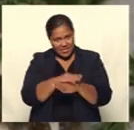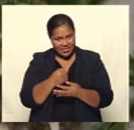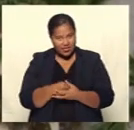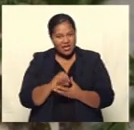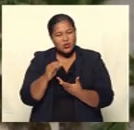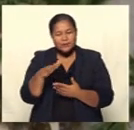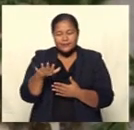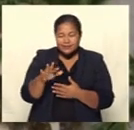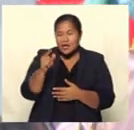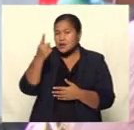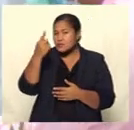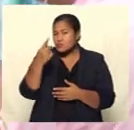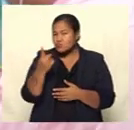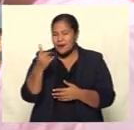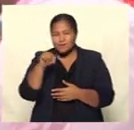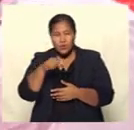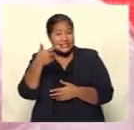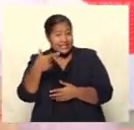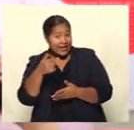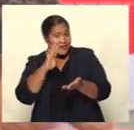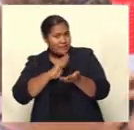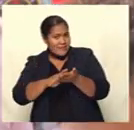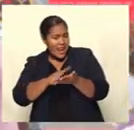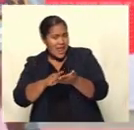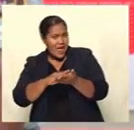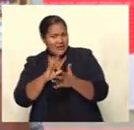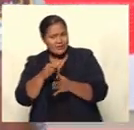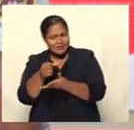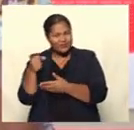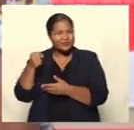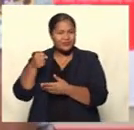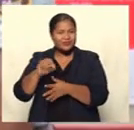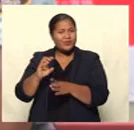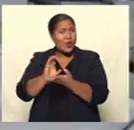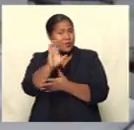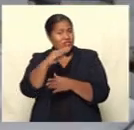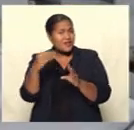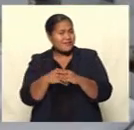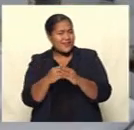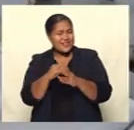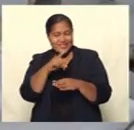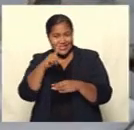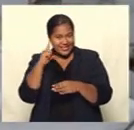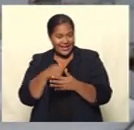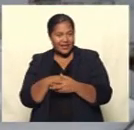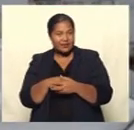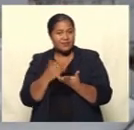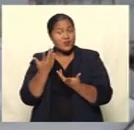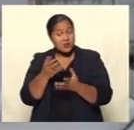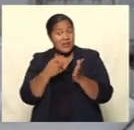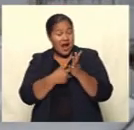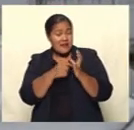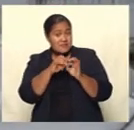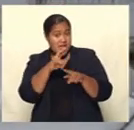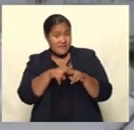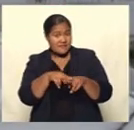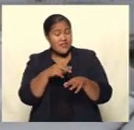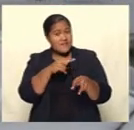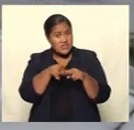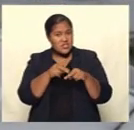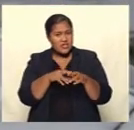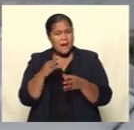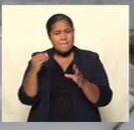to $1.7 billion is being held by commercial banks as of yesterday, according to the Reserve Bank of Fiji. Banking